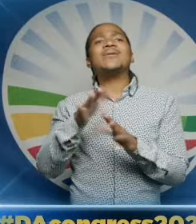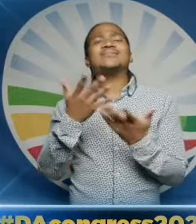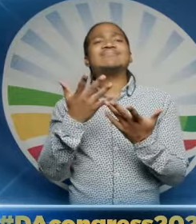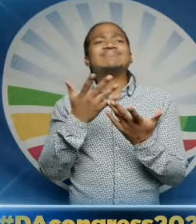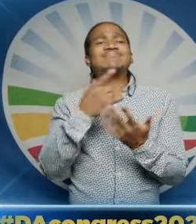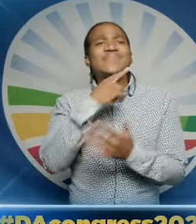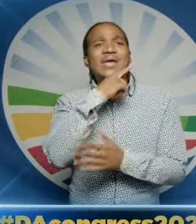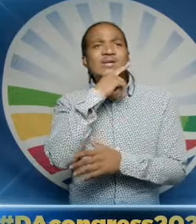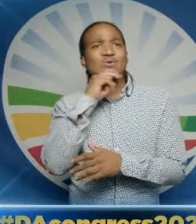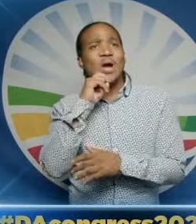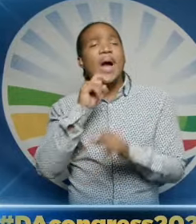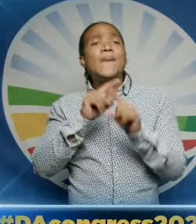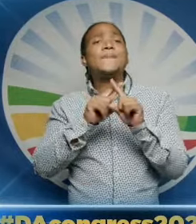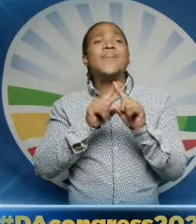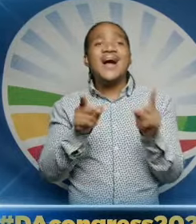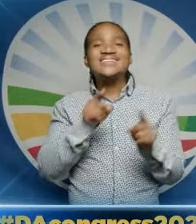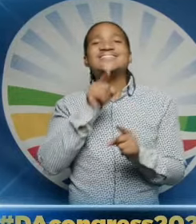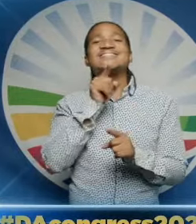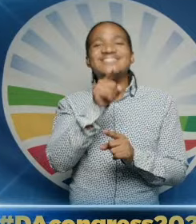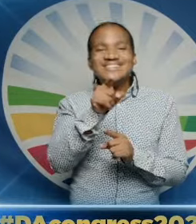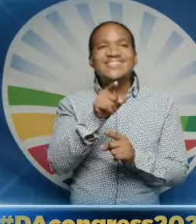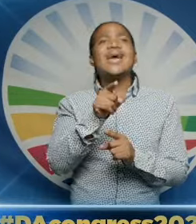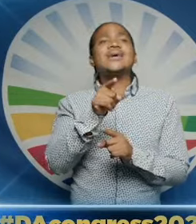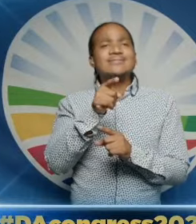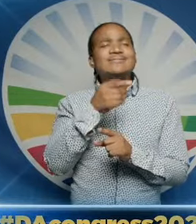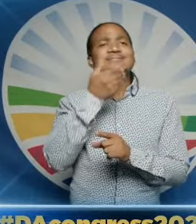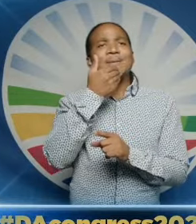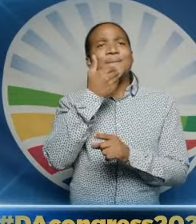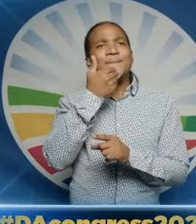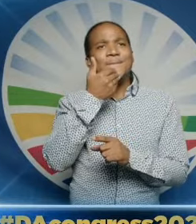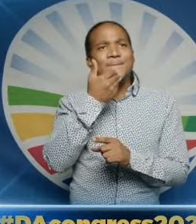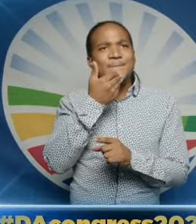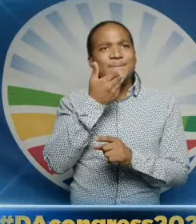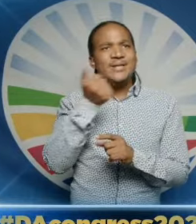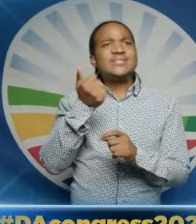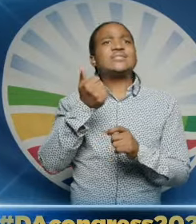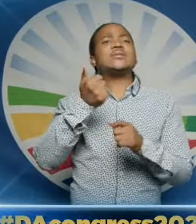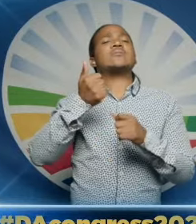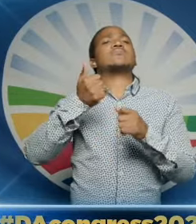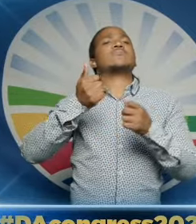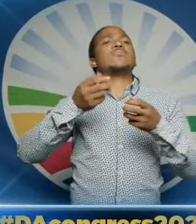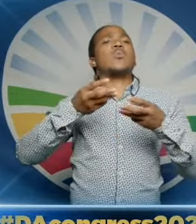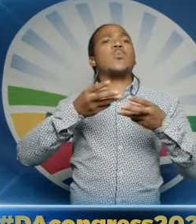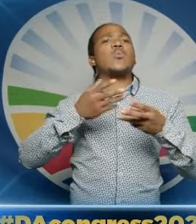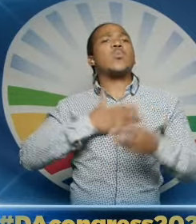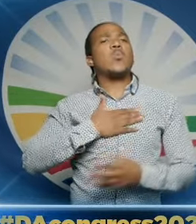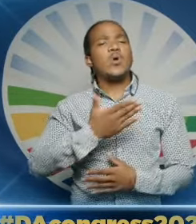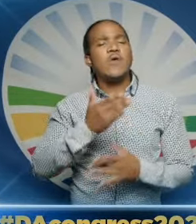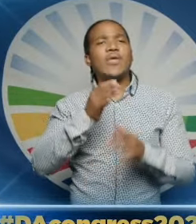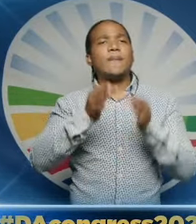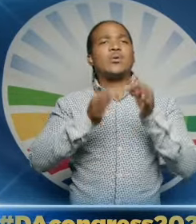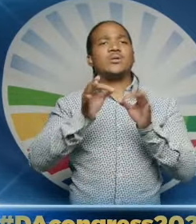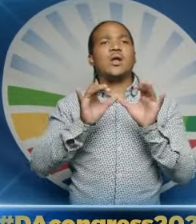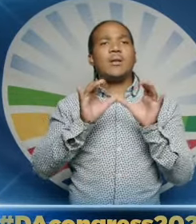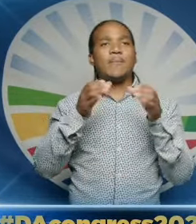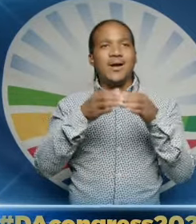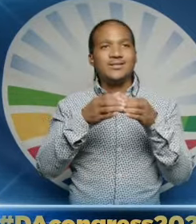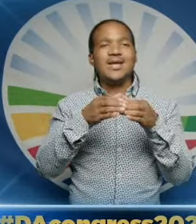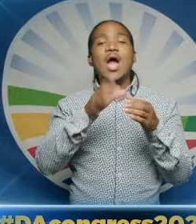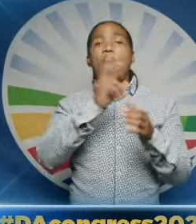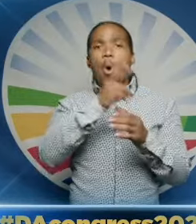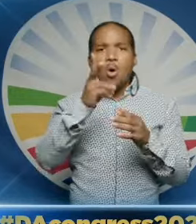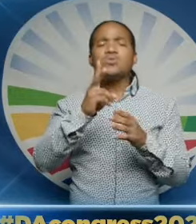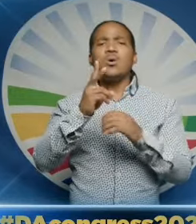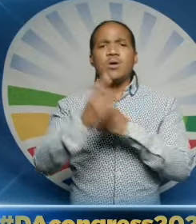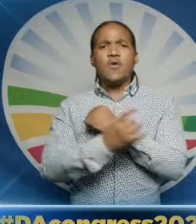dry, but ultimately it is the backbone of the work of a political party. And so it also influences how we do